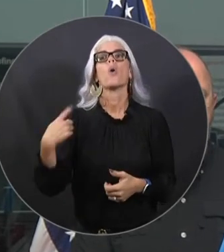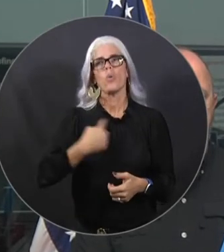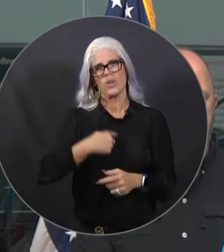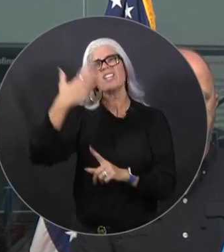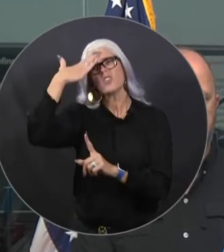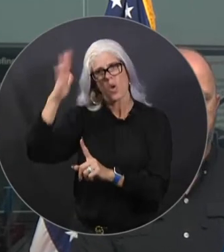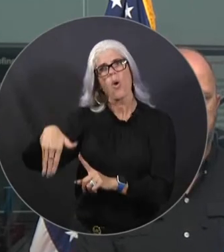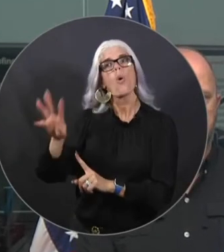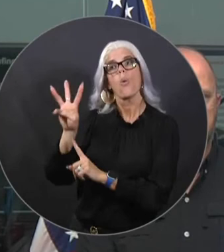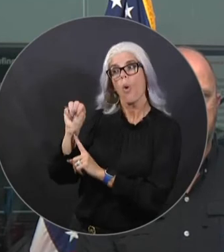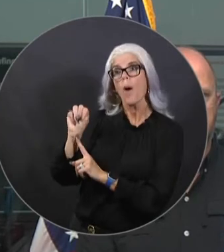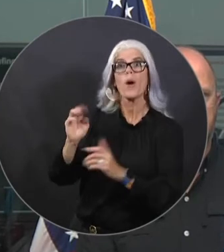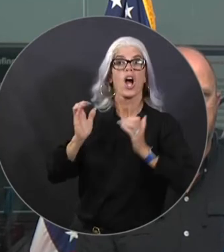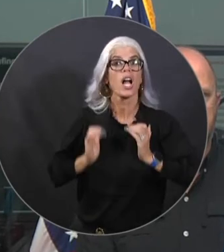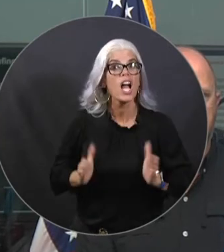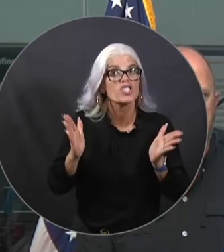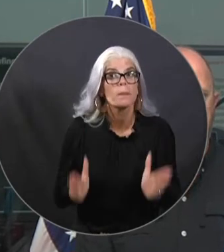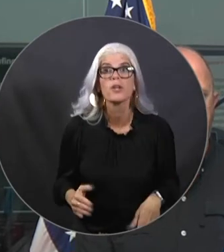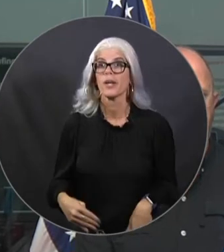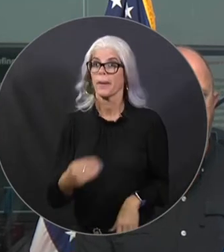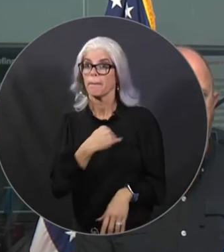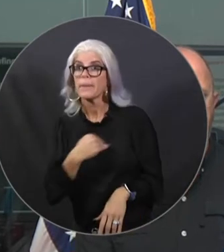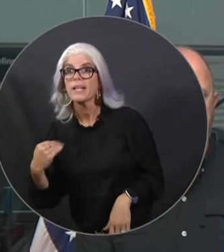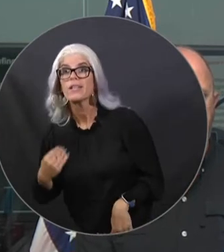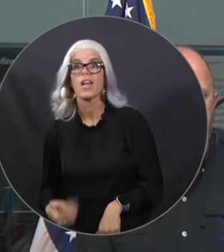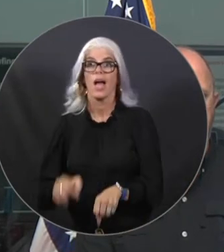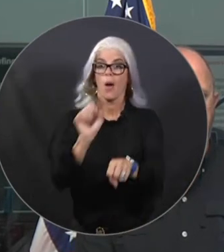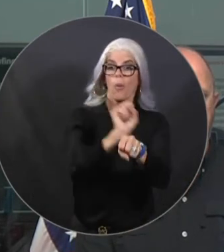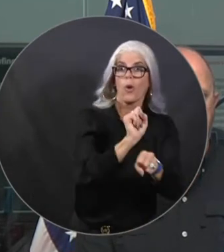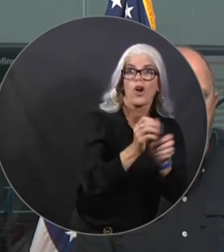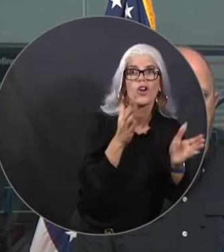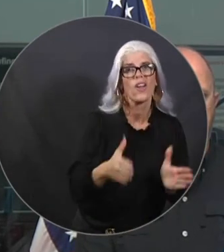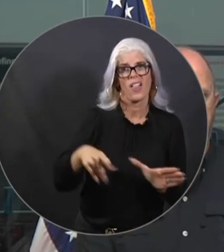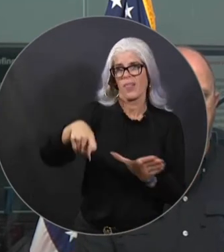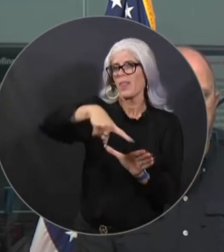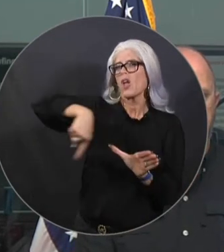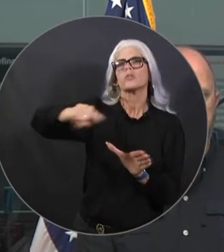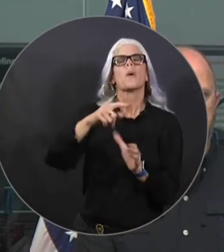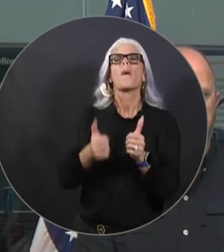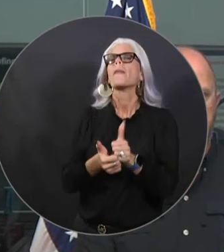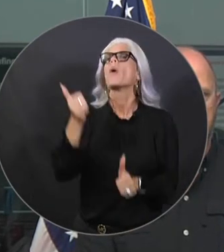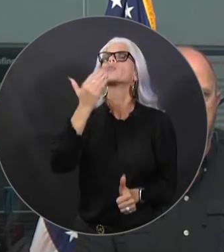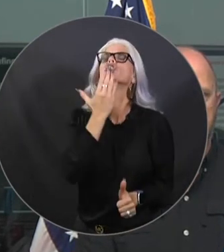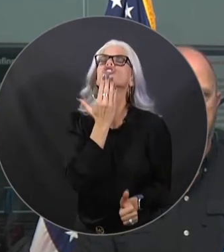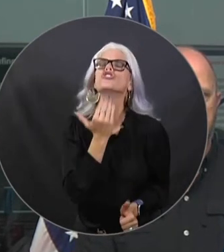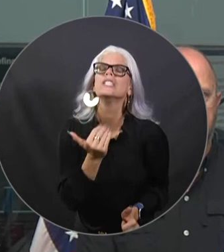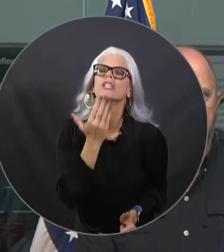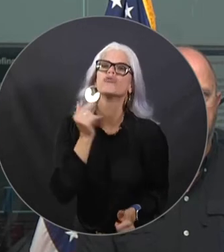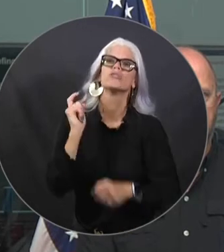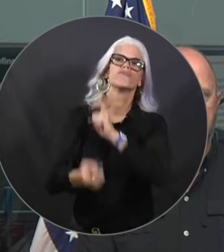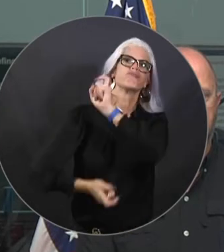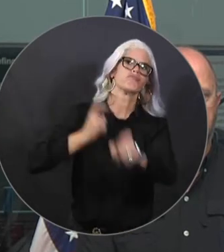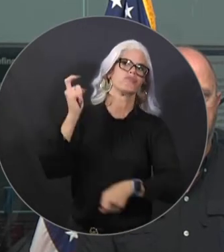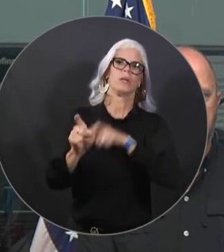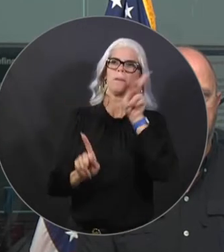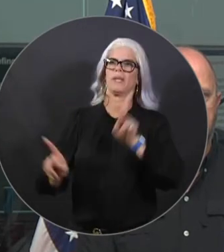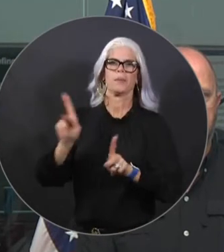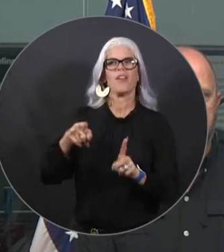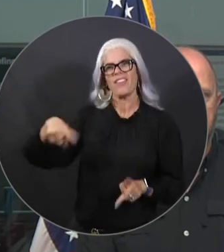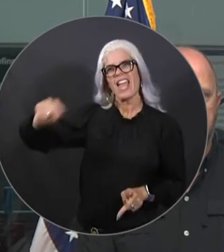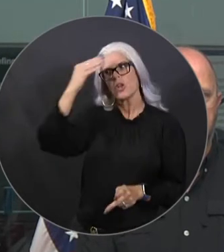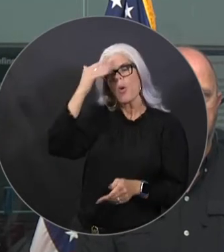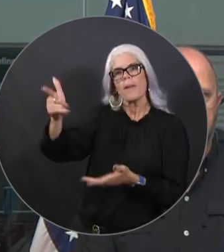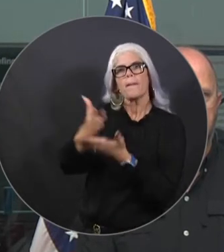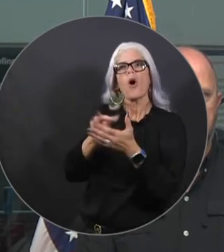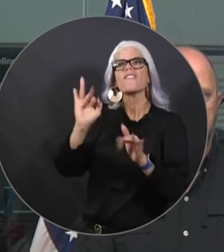and our associates are the most general people that we know. And as part of this investment, we're also launching a national